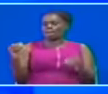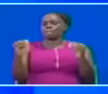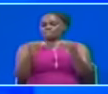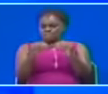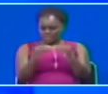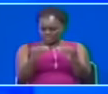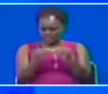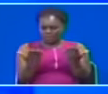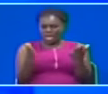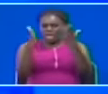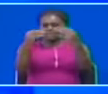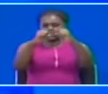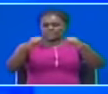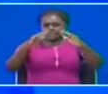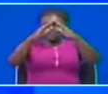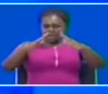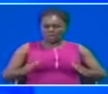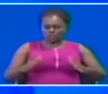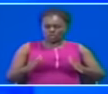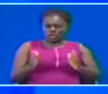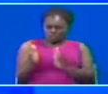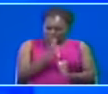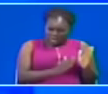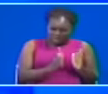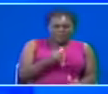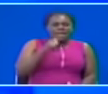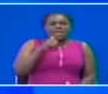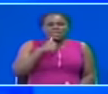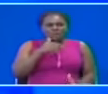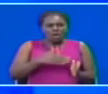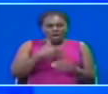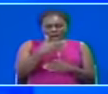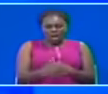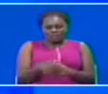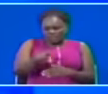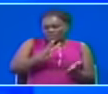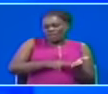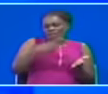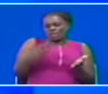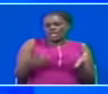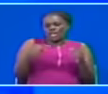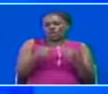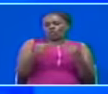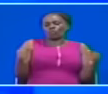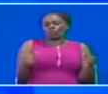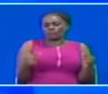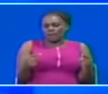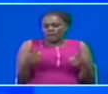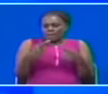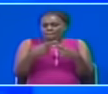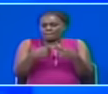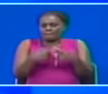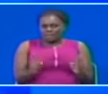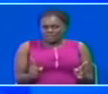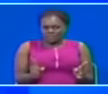meeting at State House to map out a new strategy after his troops were outwitted by opposition MPs. However,